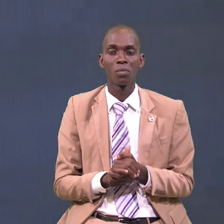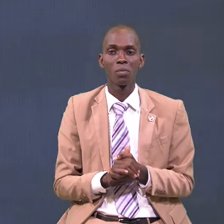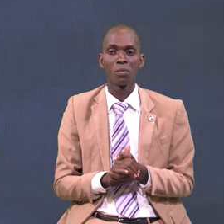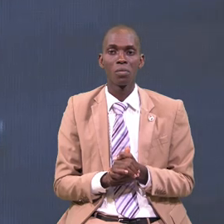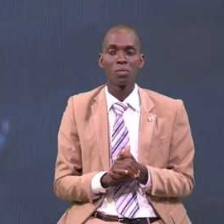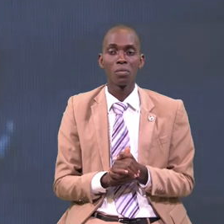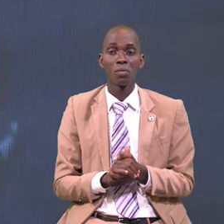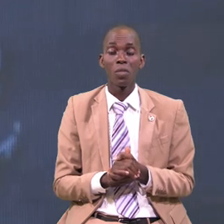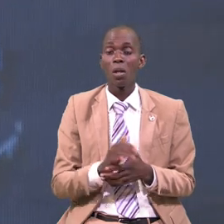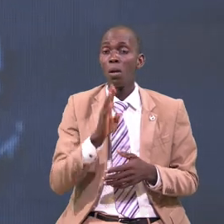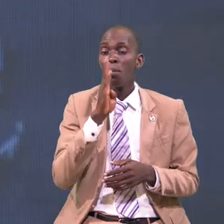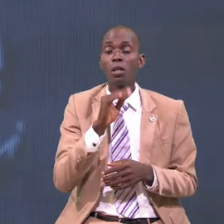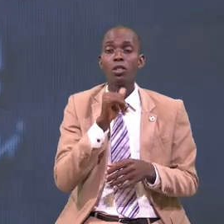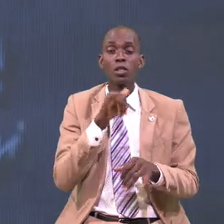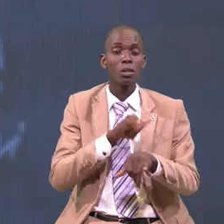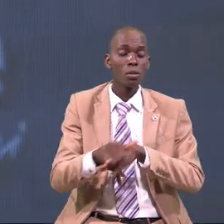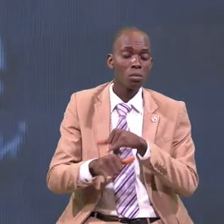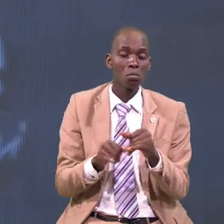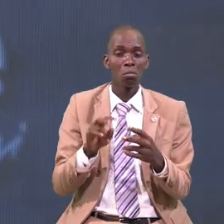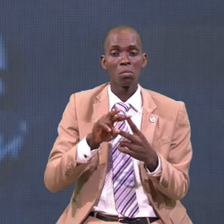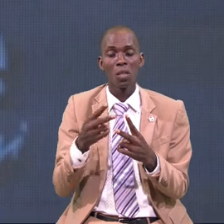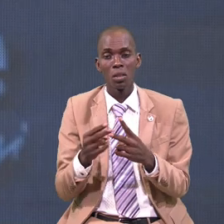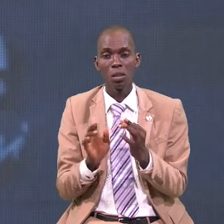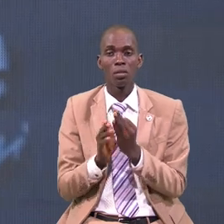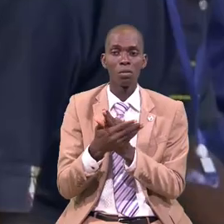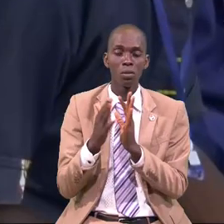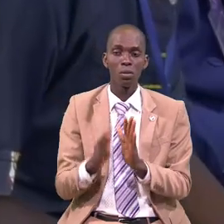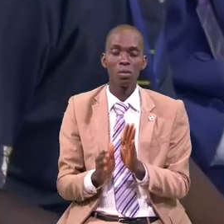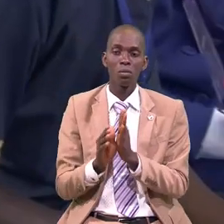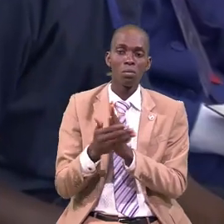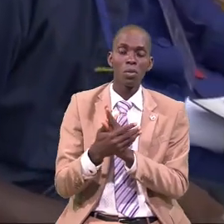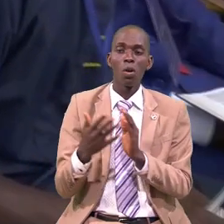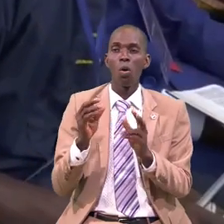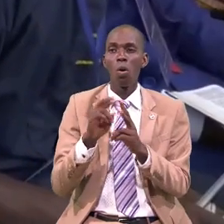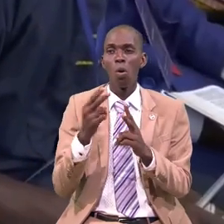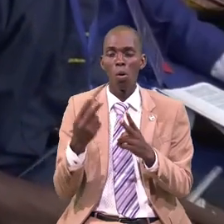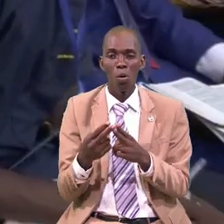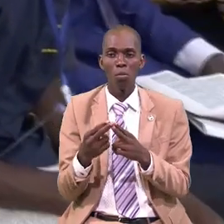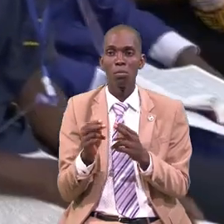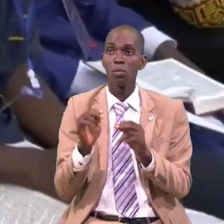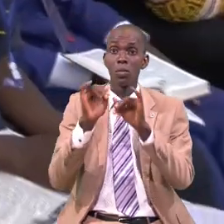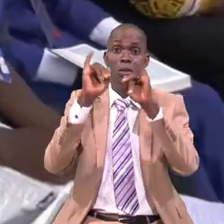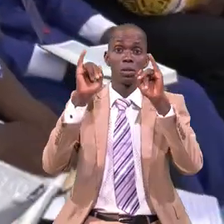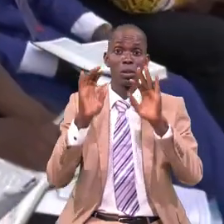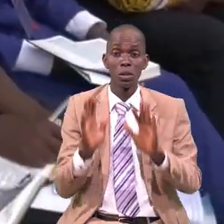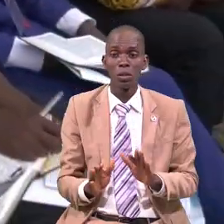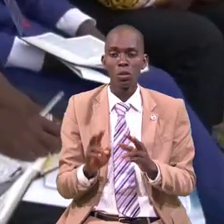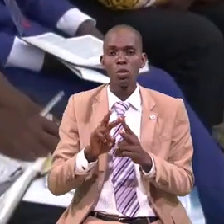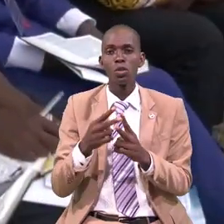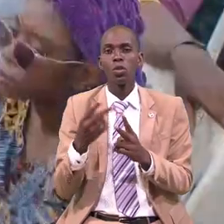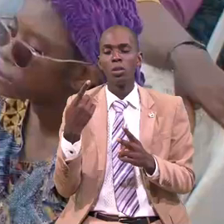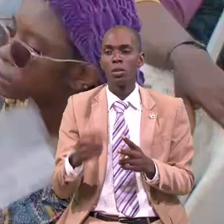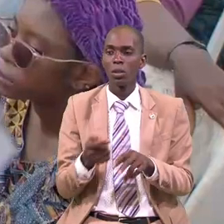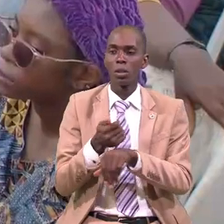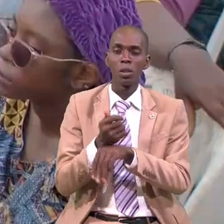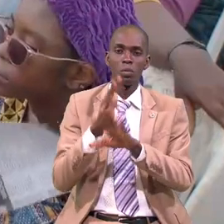Be not deceived, neither fornicators, nor idolaters, nor adulterers, nor the effeminate, nor